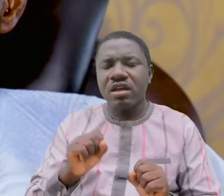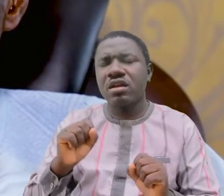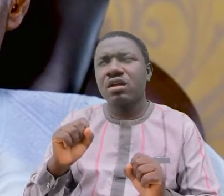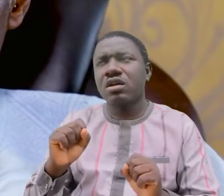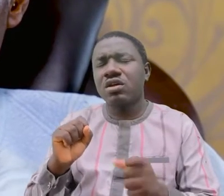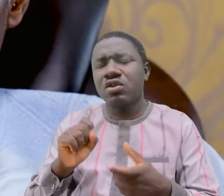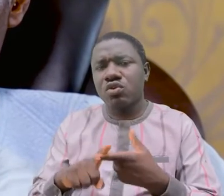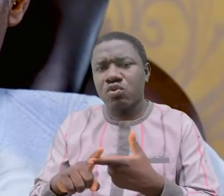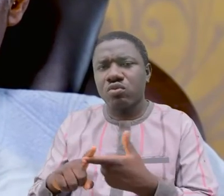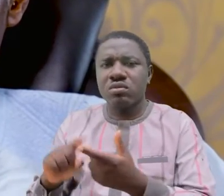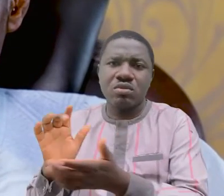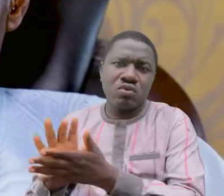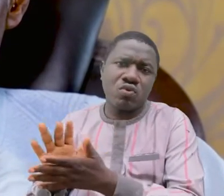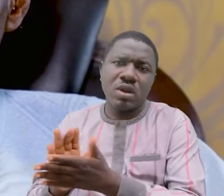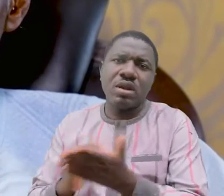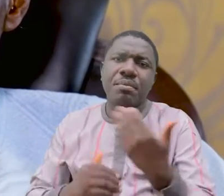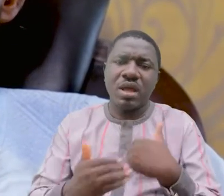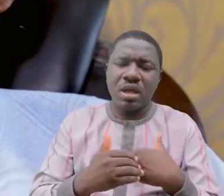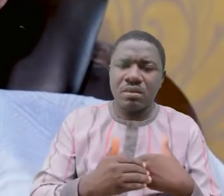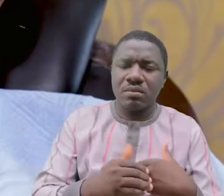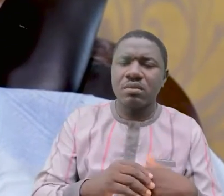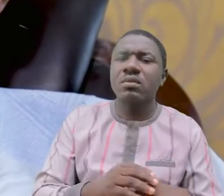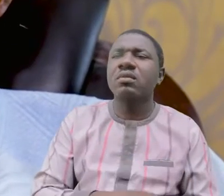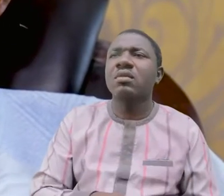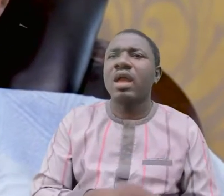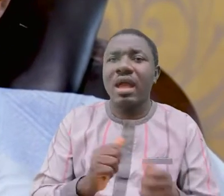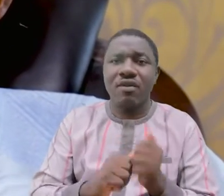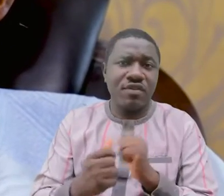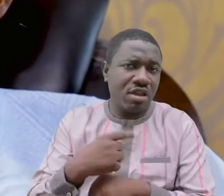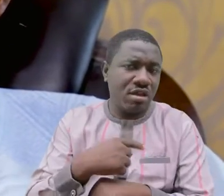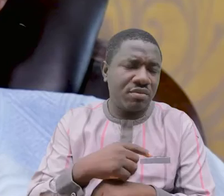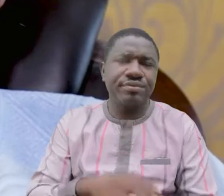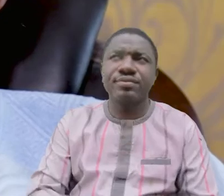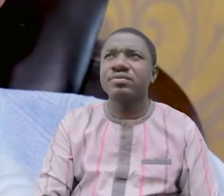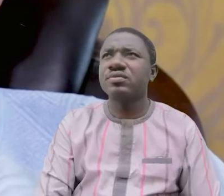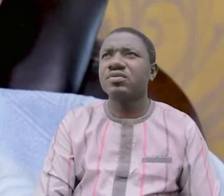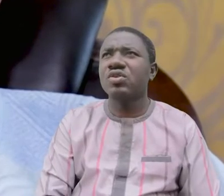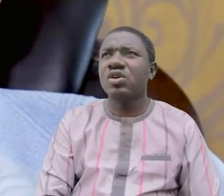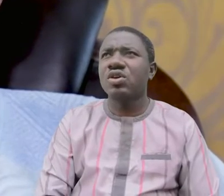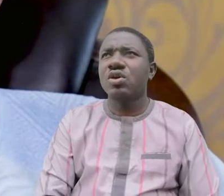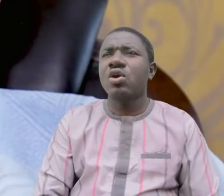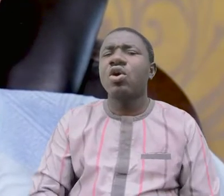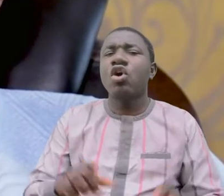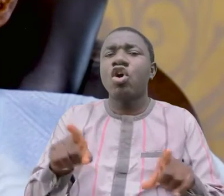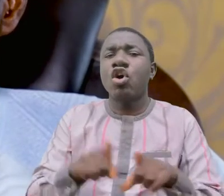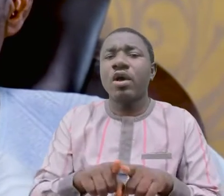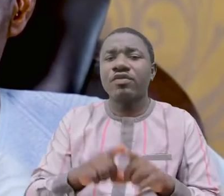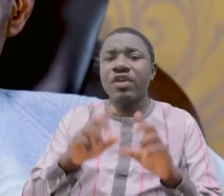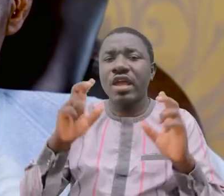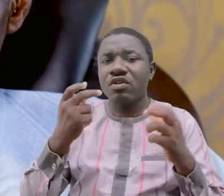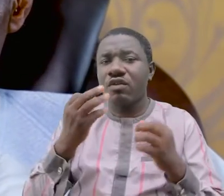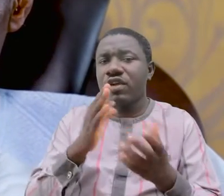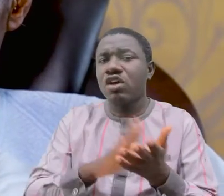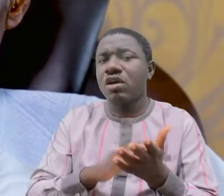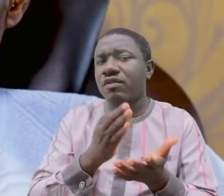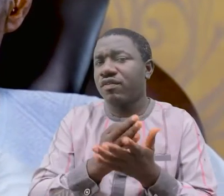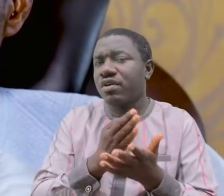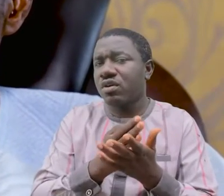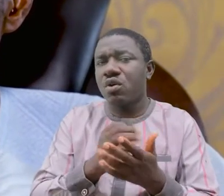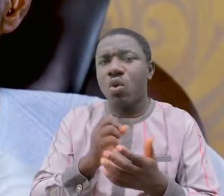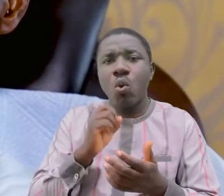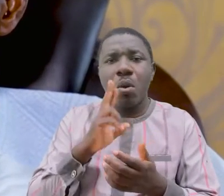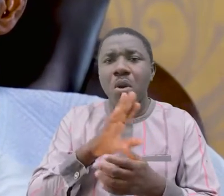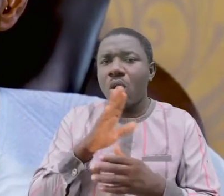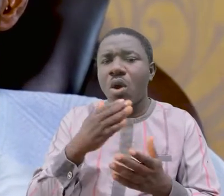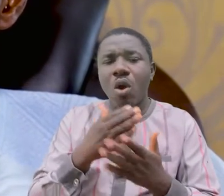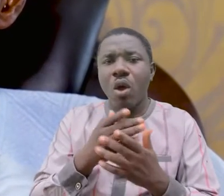childs were taken to and from schools on daily basis. Equally, the issue